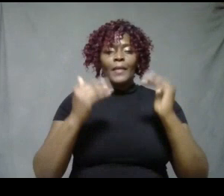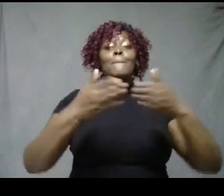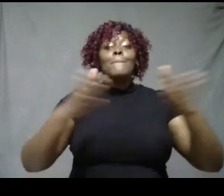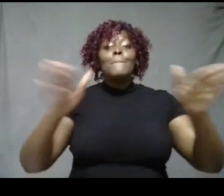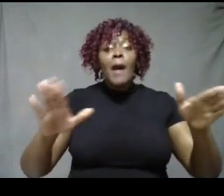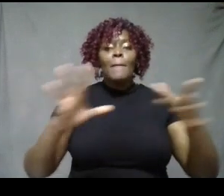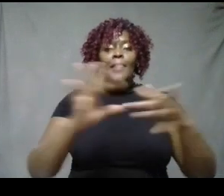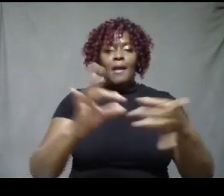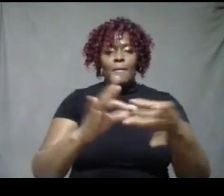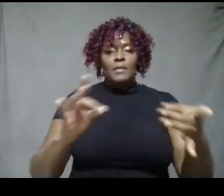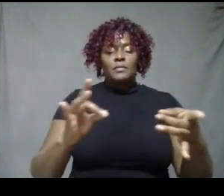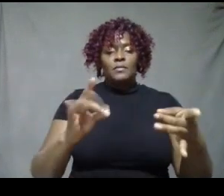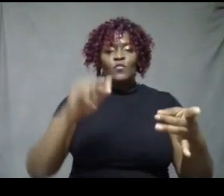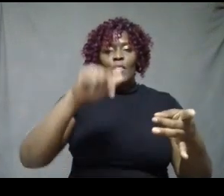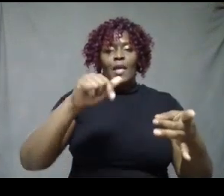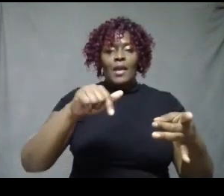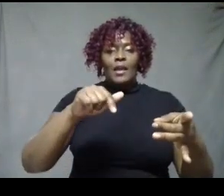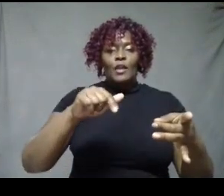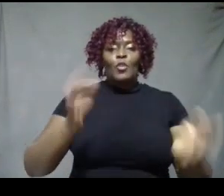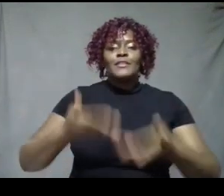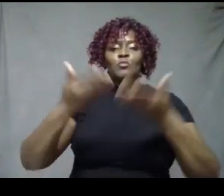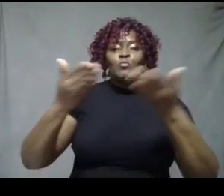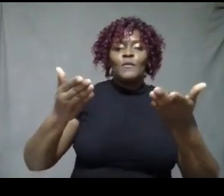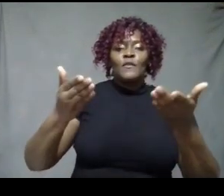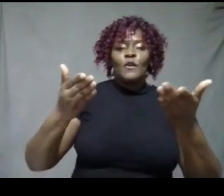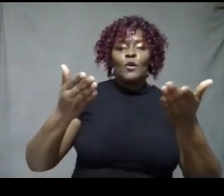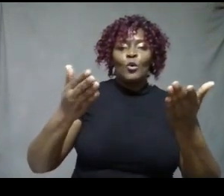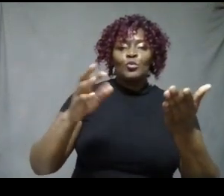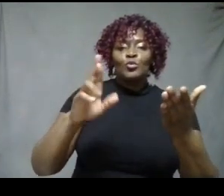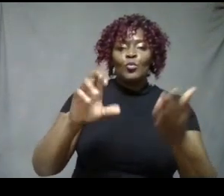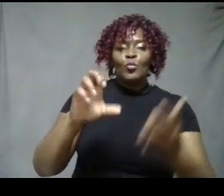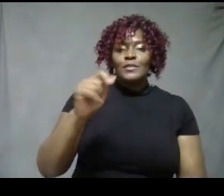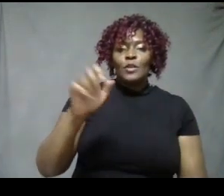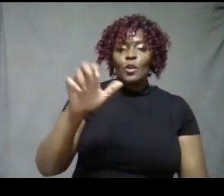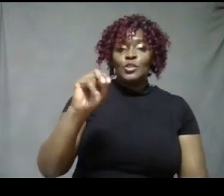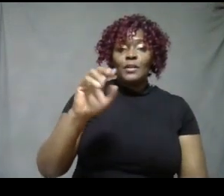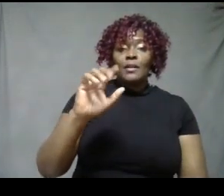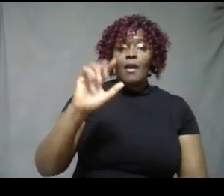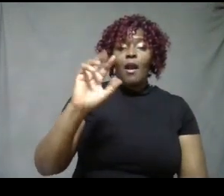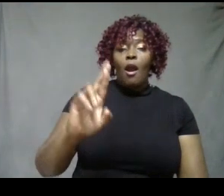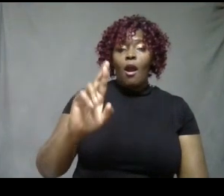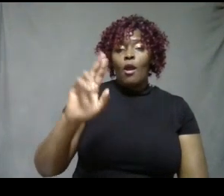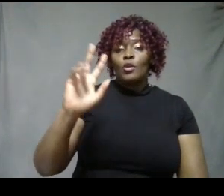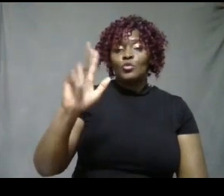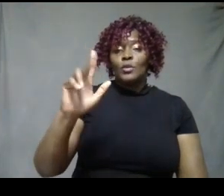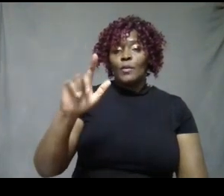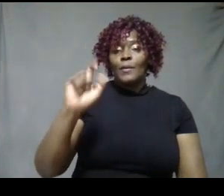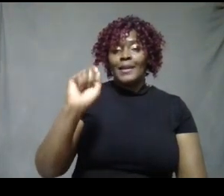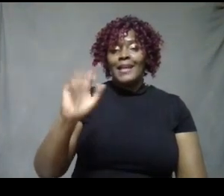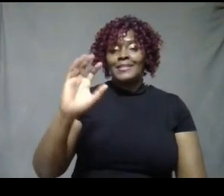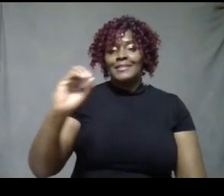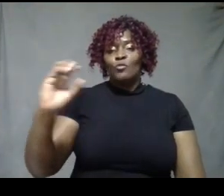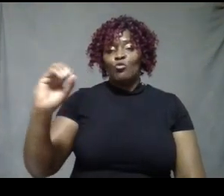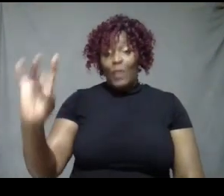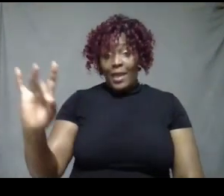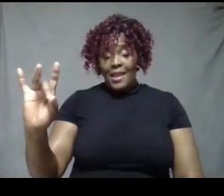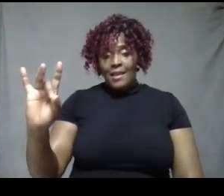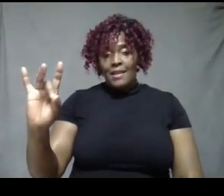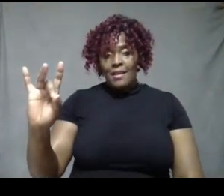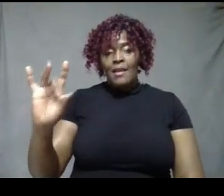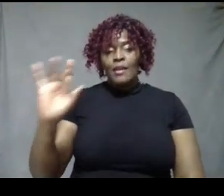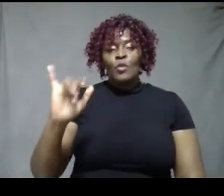item. Again, this is proposed resolution number R23-008. This is the approval of the settlement agreement. That is the item